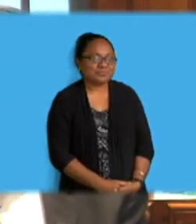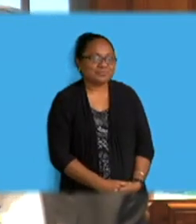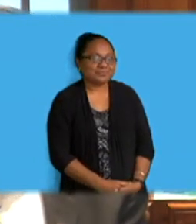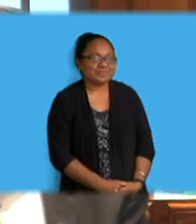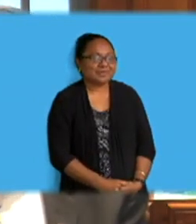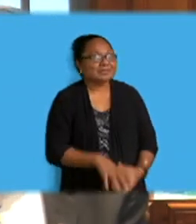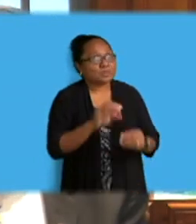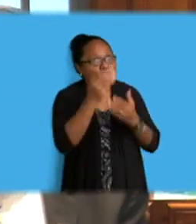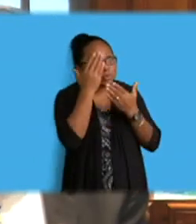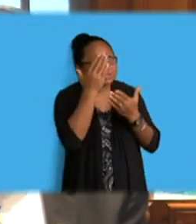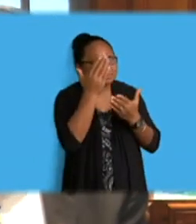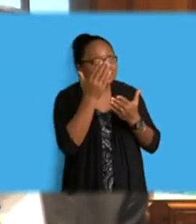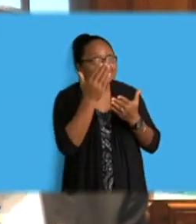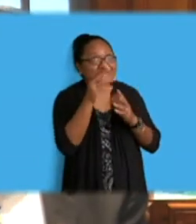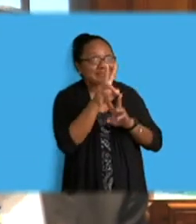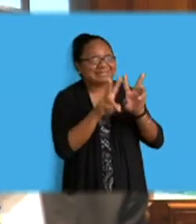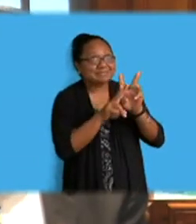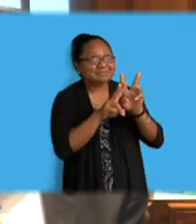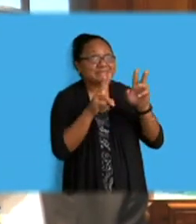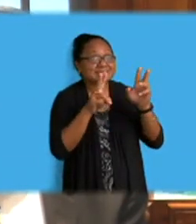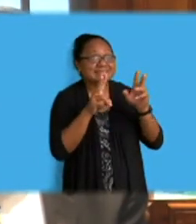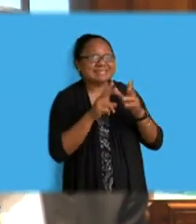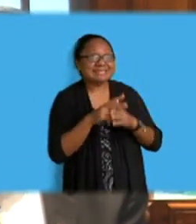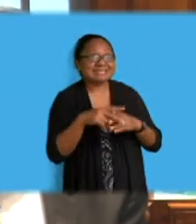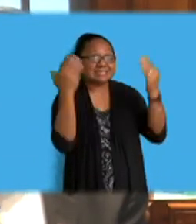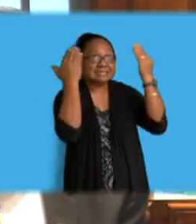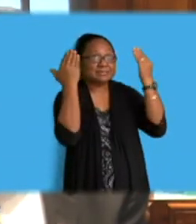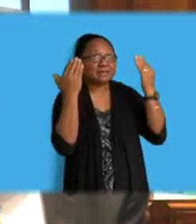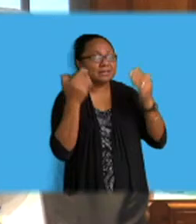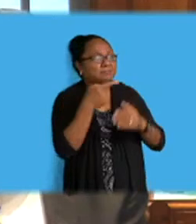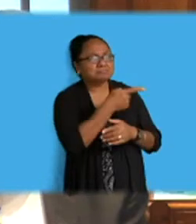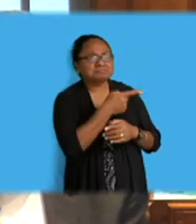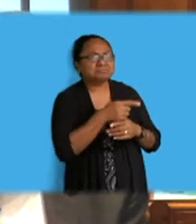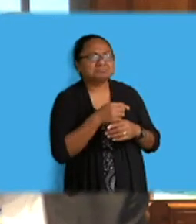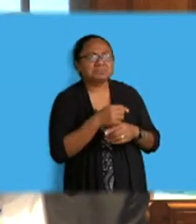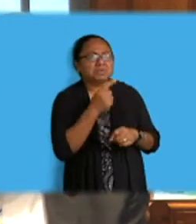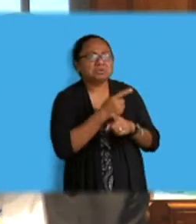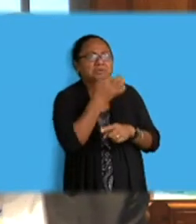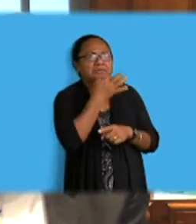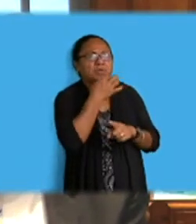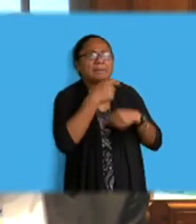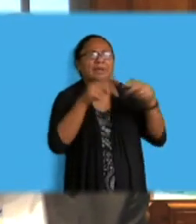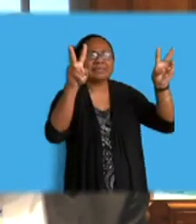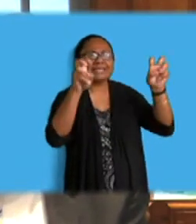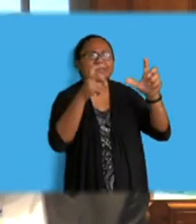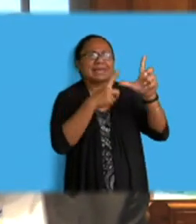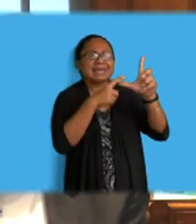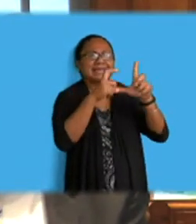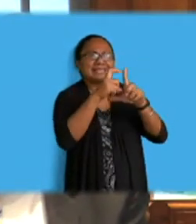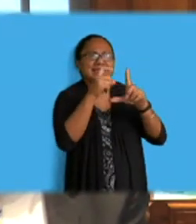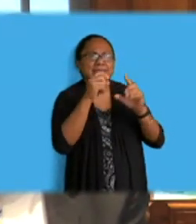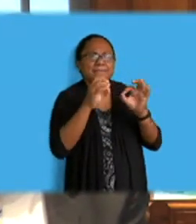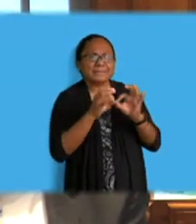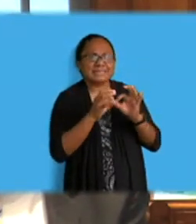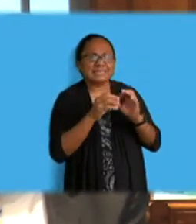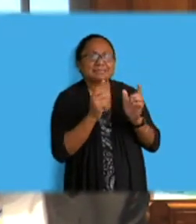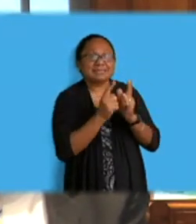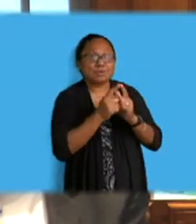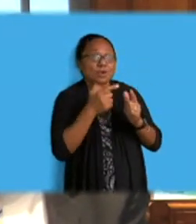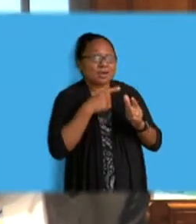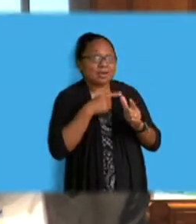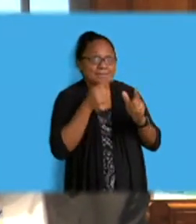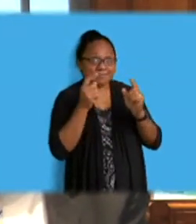Honourable Deputy Speaker, I note that the Honourable Minister mentioned very little on the theme of the ADB meeting, which focused on the Asia-Pacific